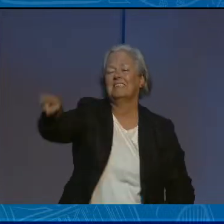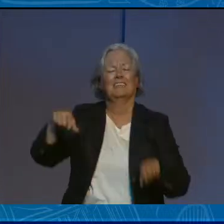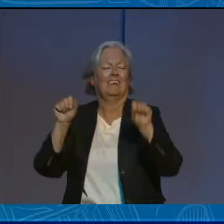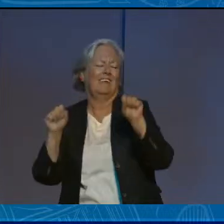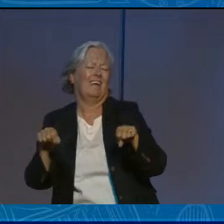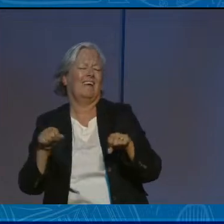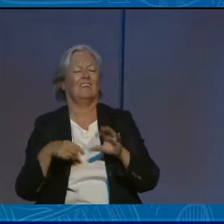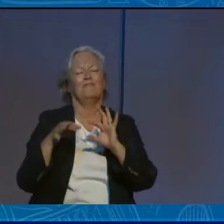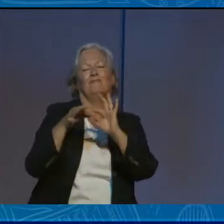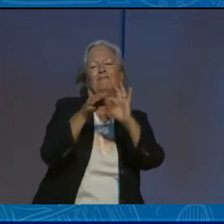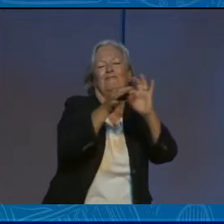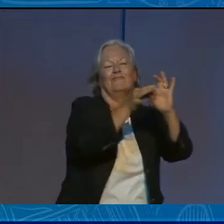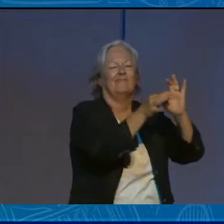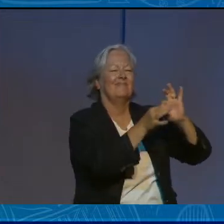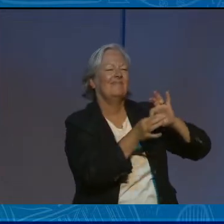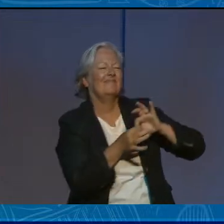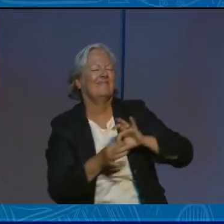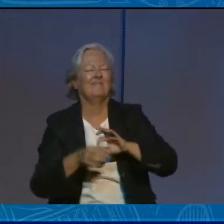harder to believe.